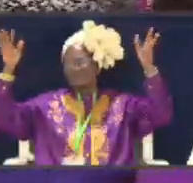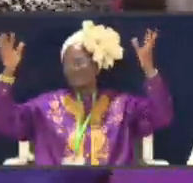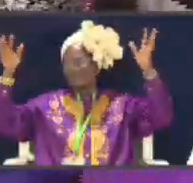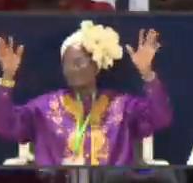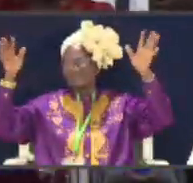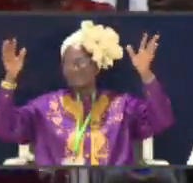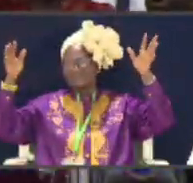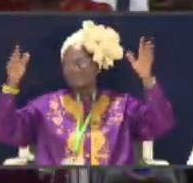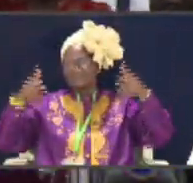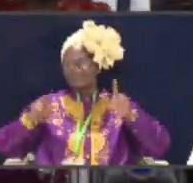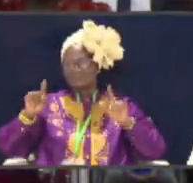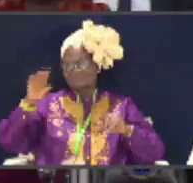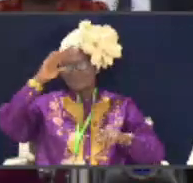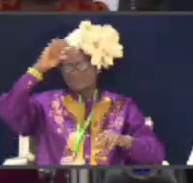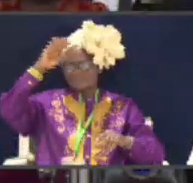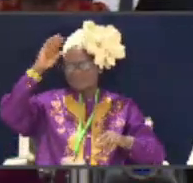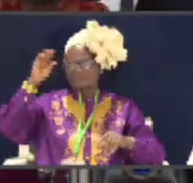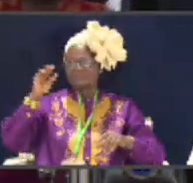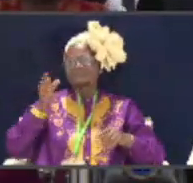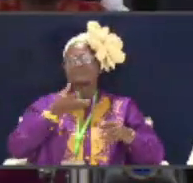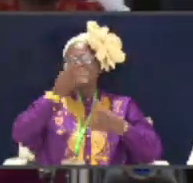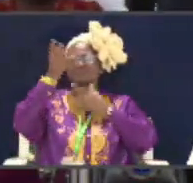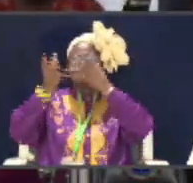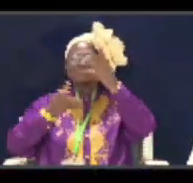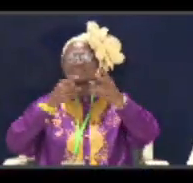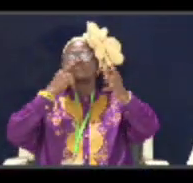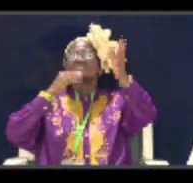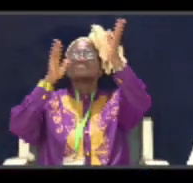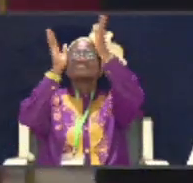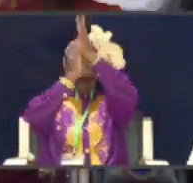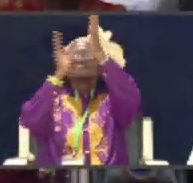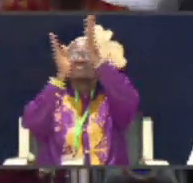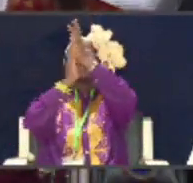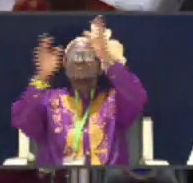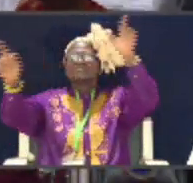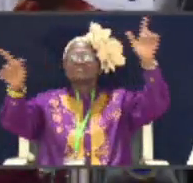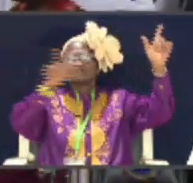Let the boy shout, praise the Lord.